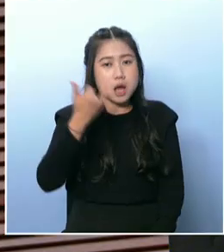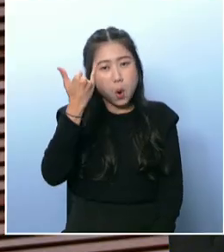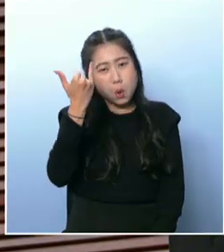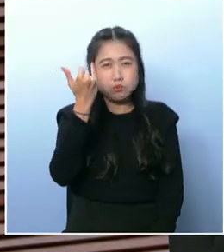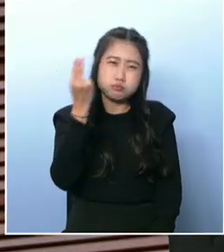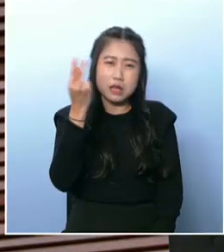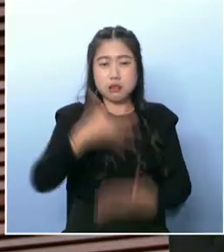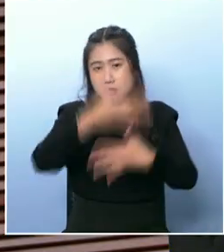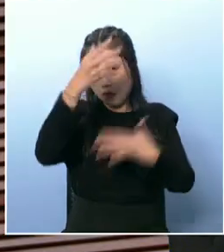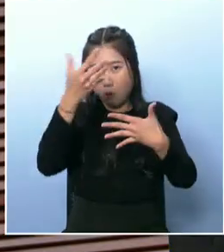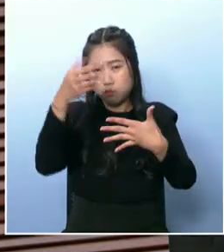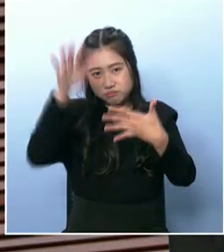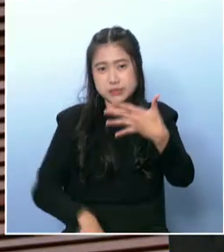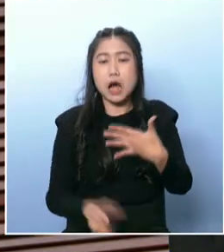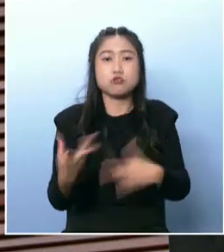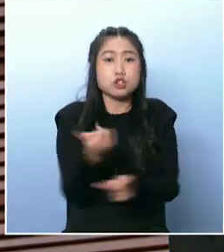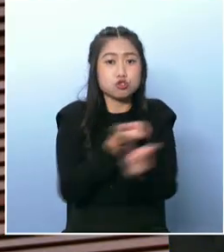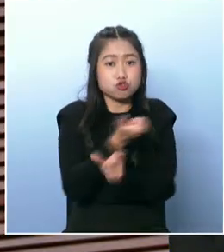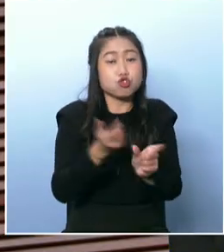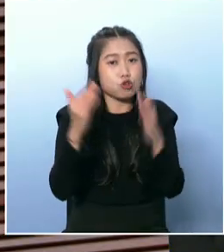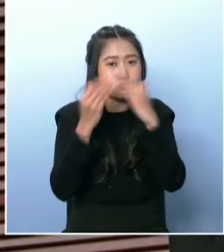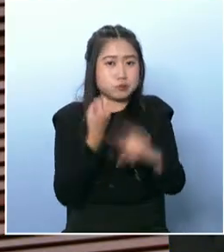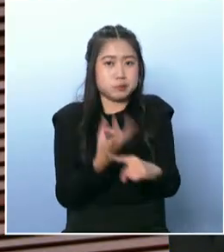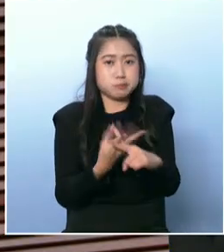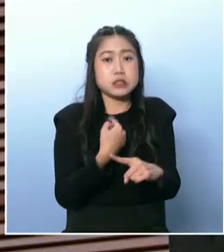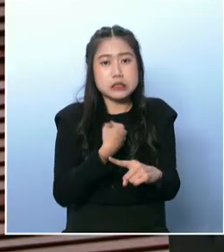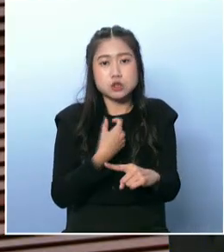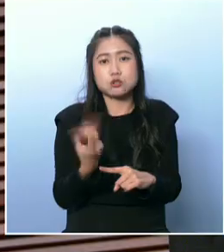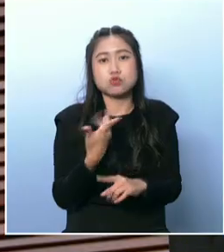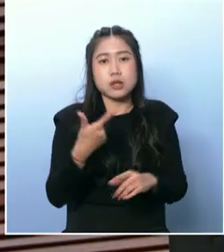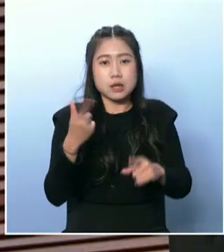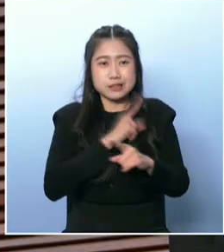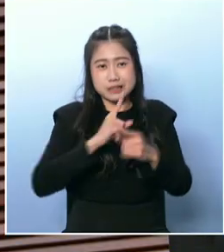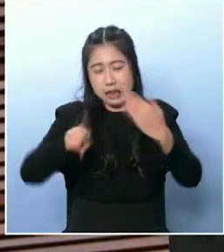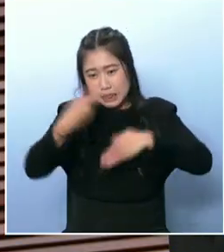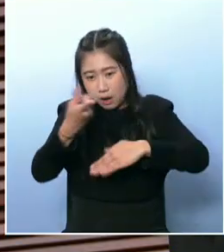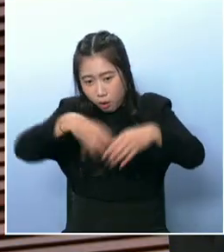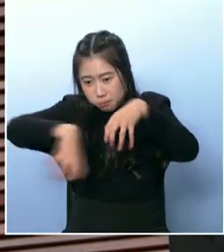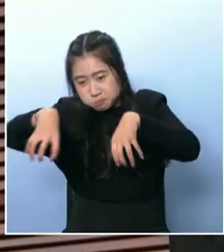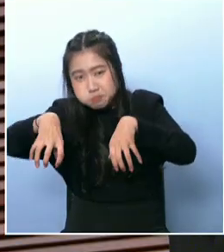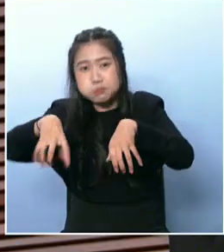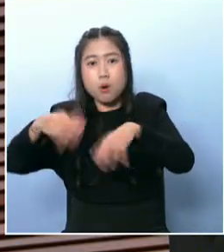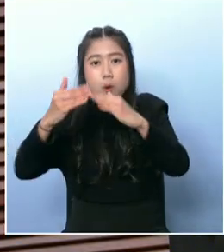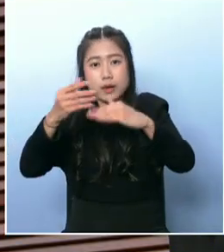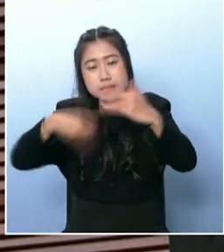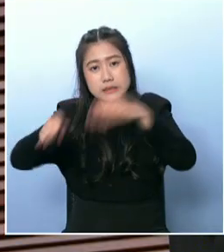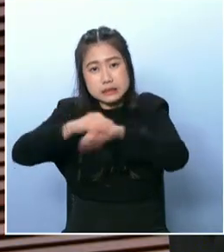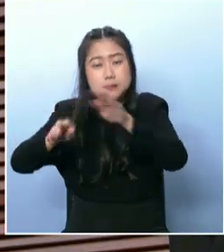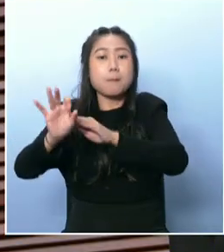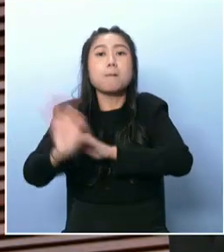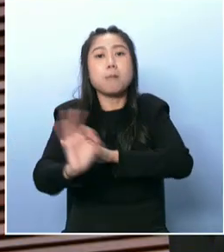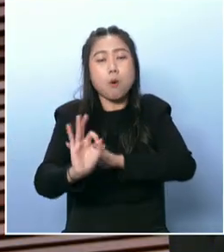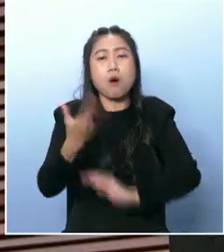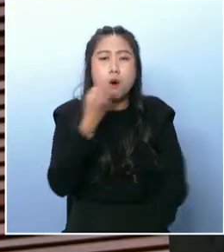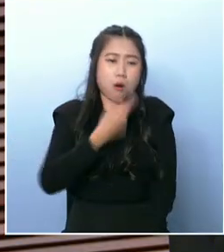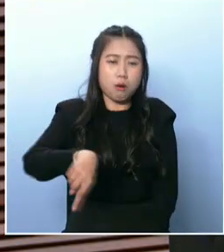which is 6-7 stories high, and whether they are residential, commercial, mixed buildings, and there are no